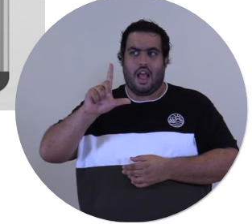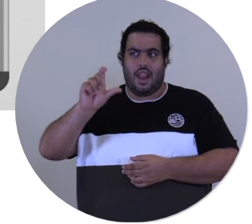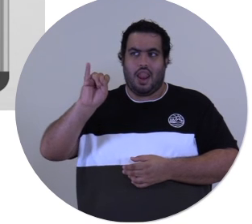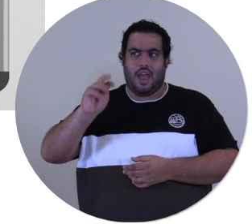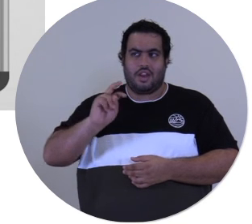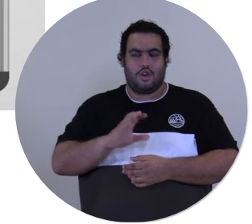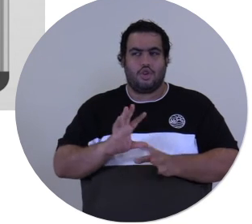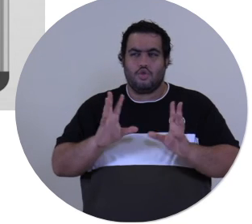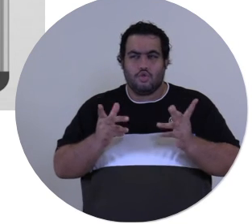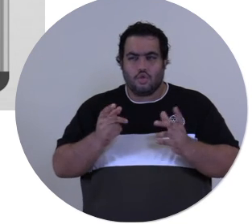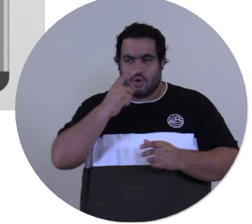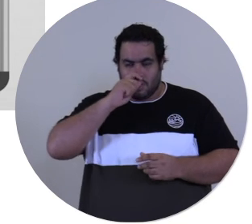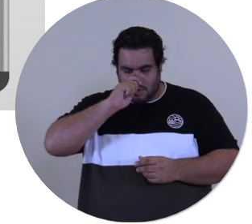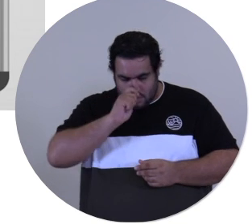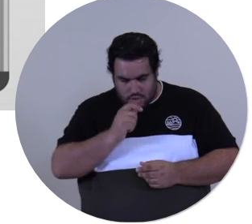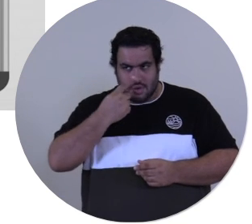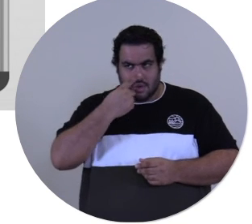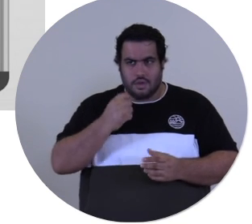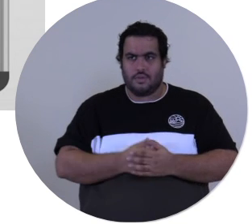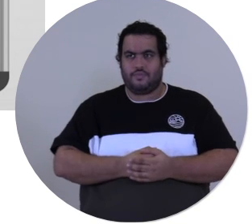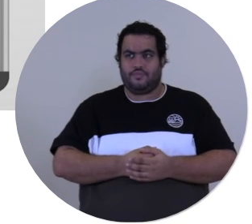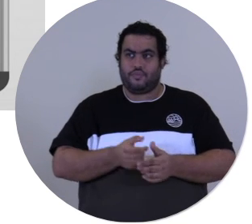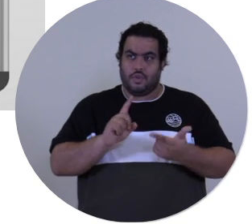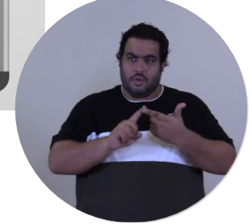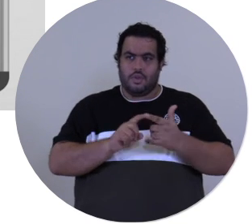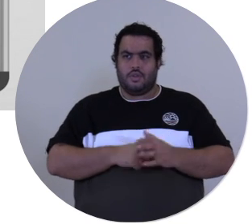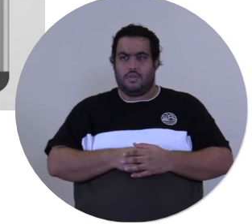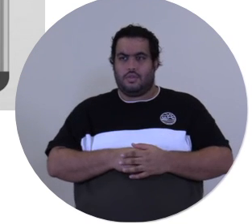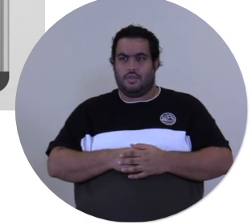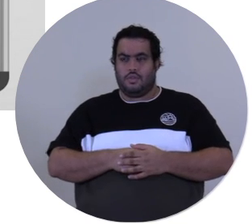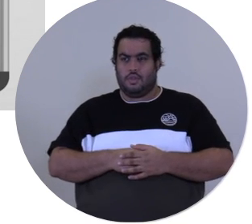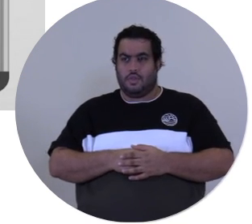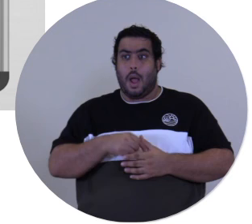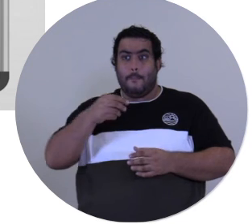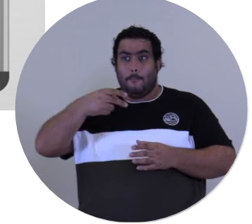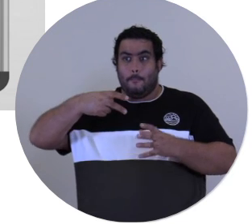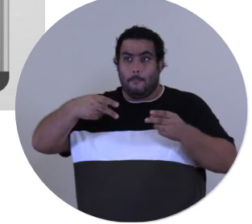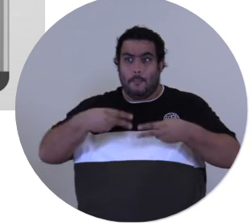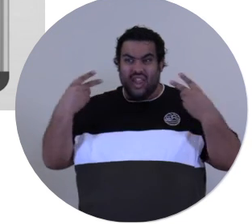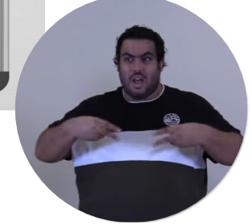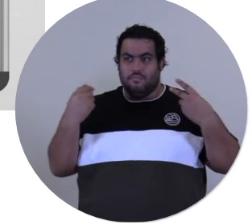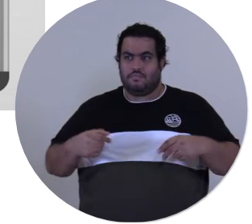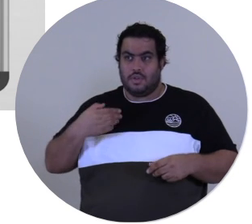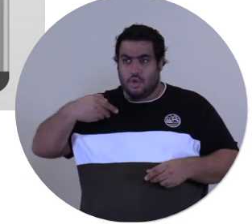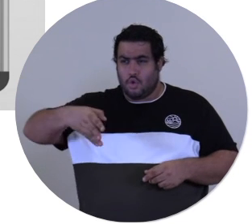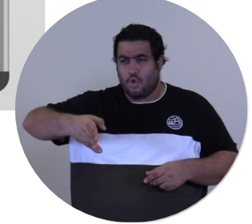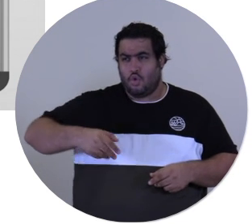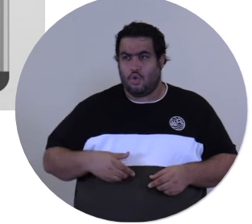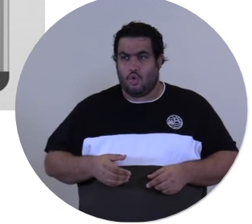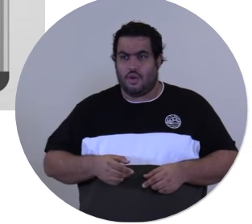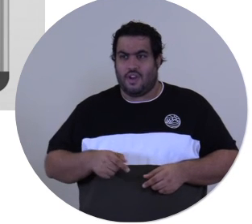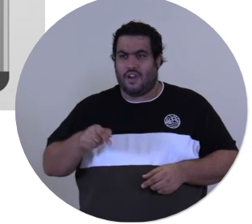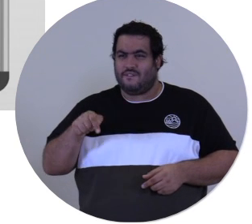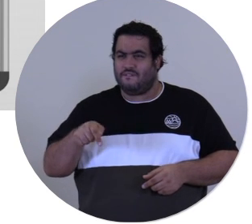Number 2. The restaurant we went to was really because both the food and